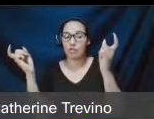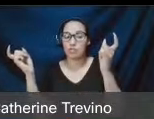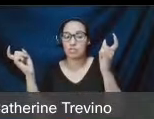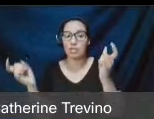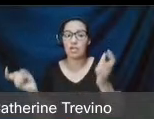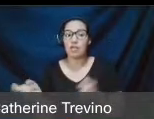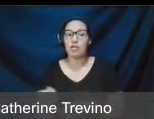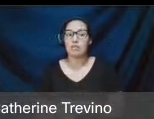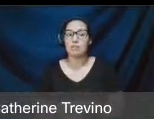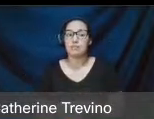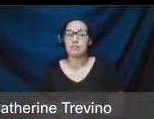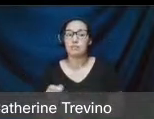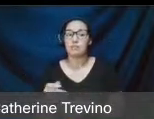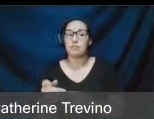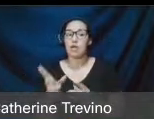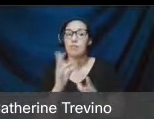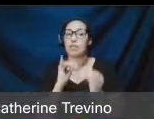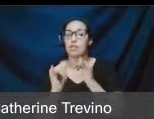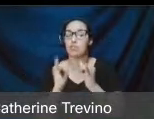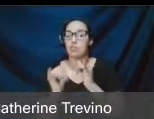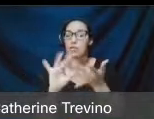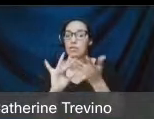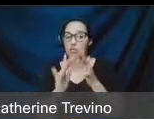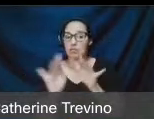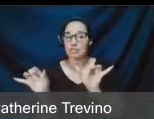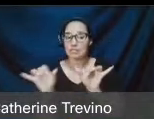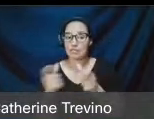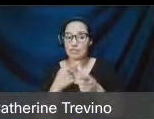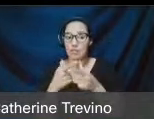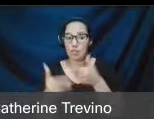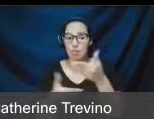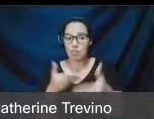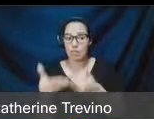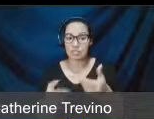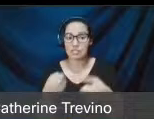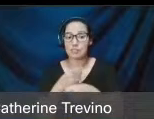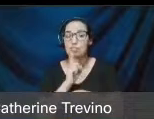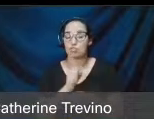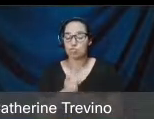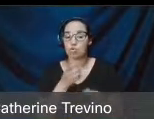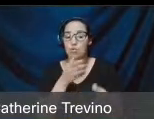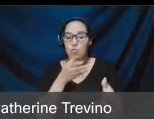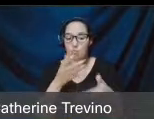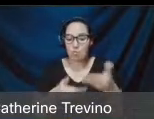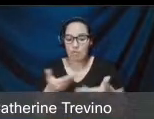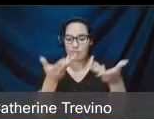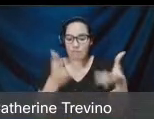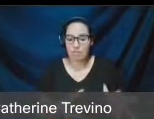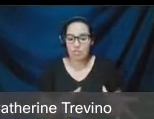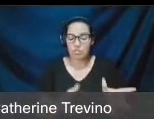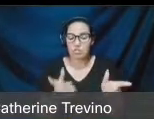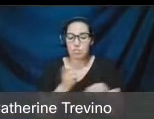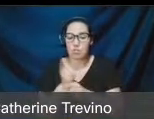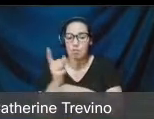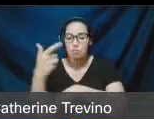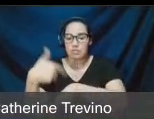to ensure employees' information is processed in a timely manner. Thank you.